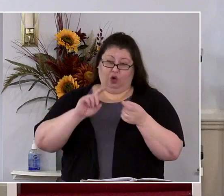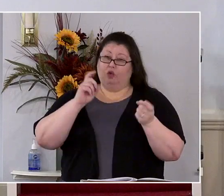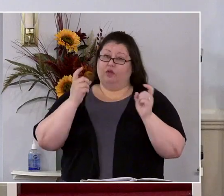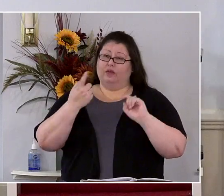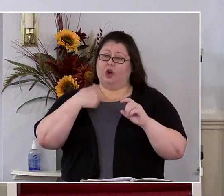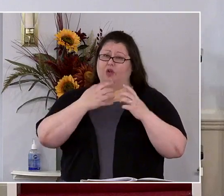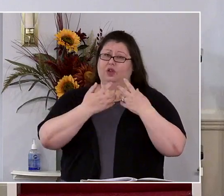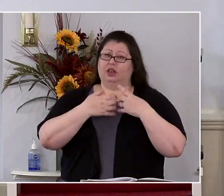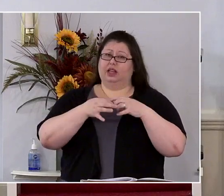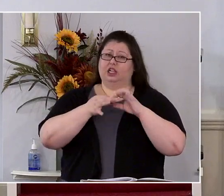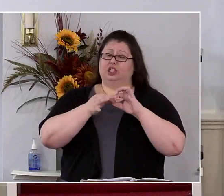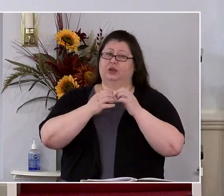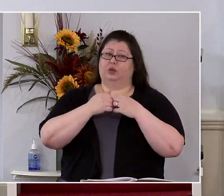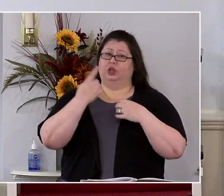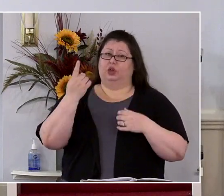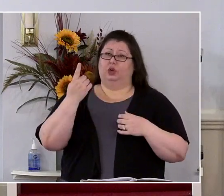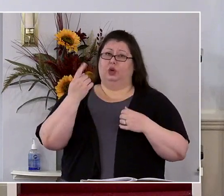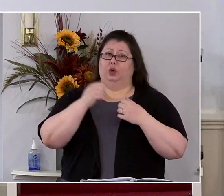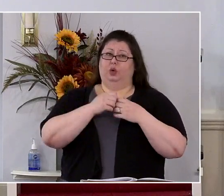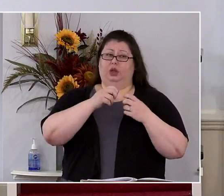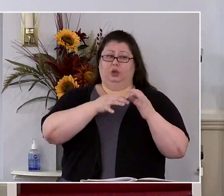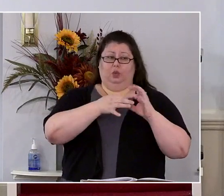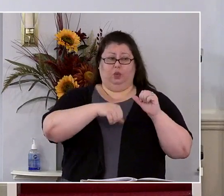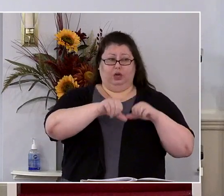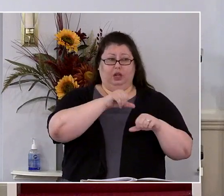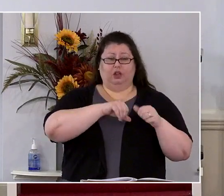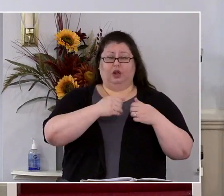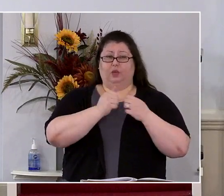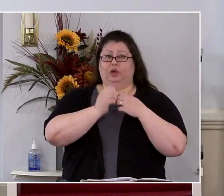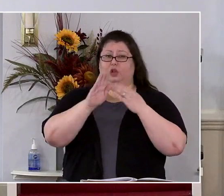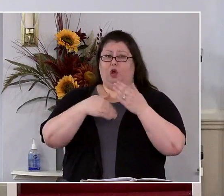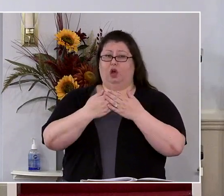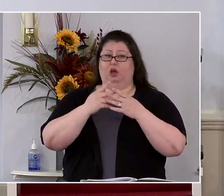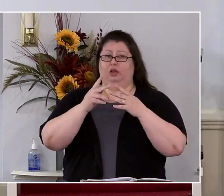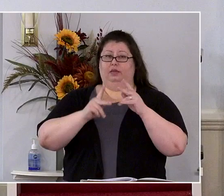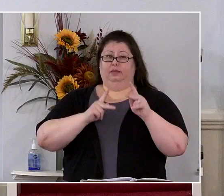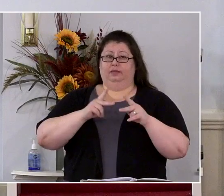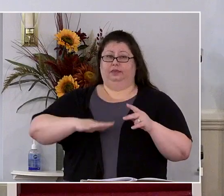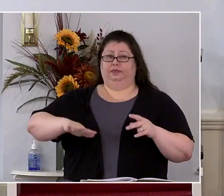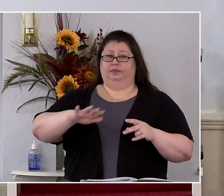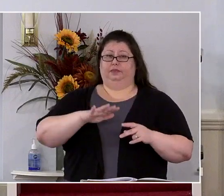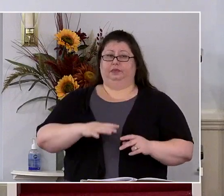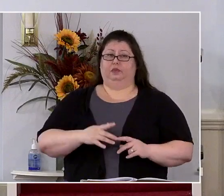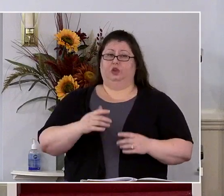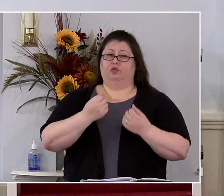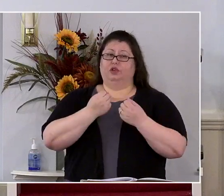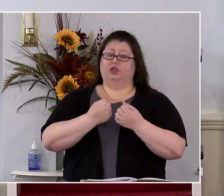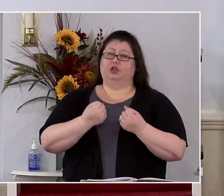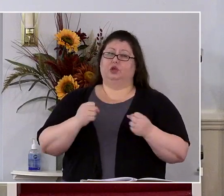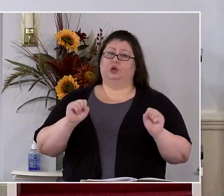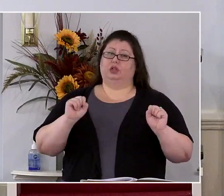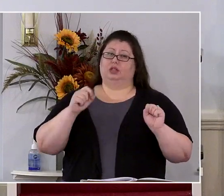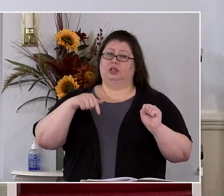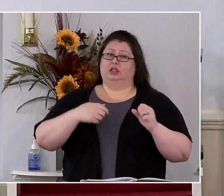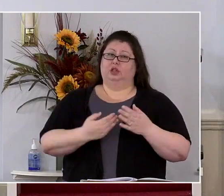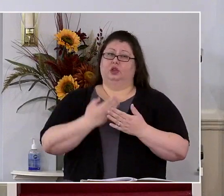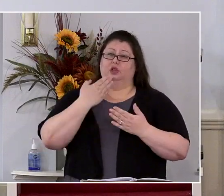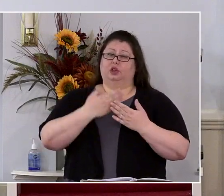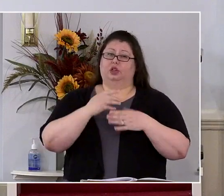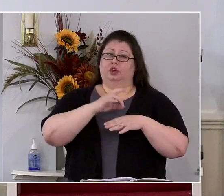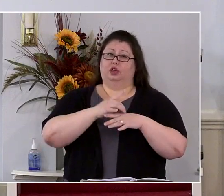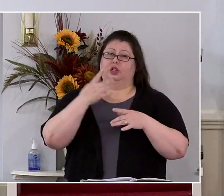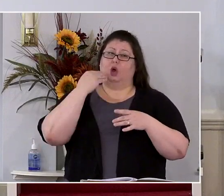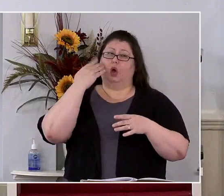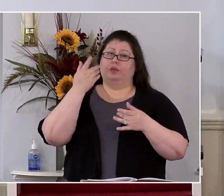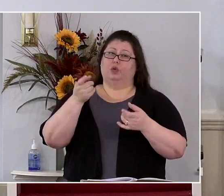Reform our relationships with you, with one another, and with all creation. Restore this good earth, the home you